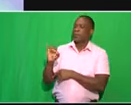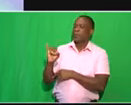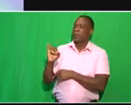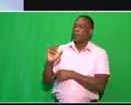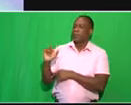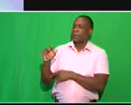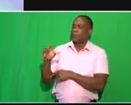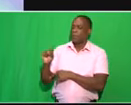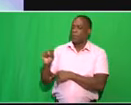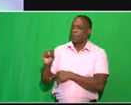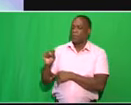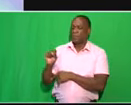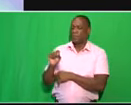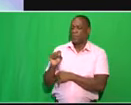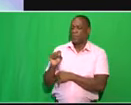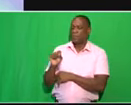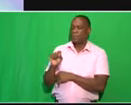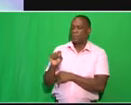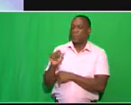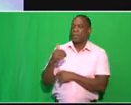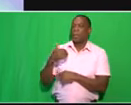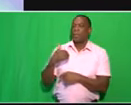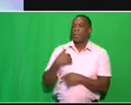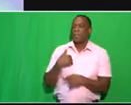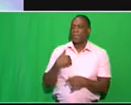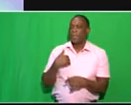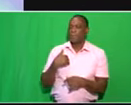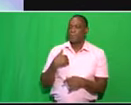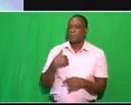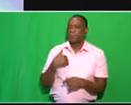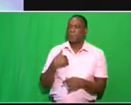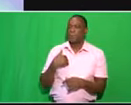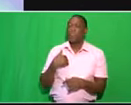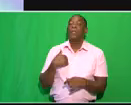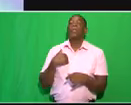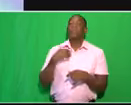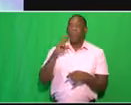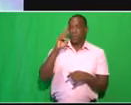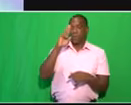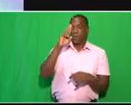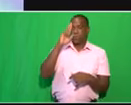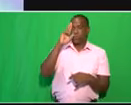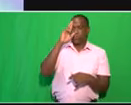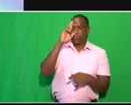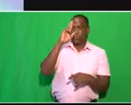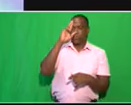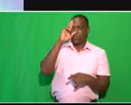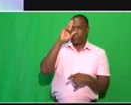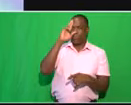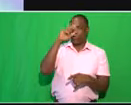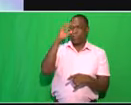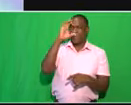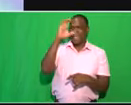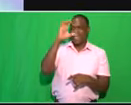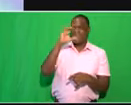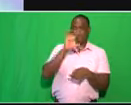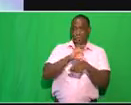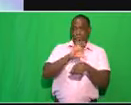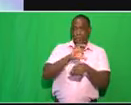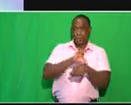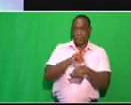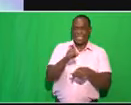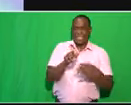have the hegemony of the Catholic Church in charge of education during